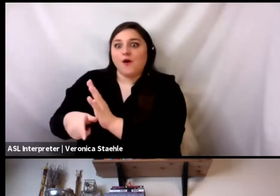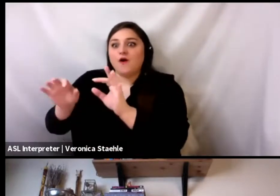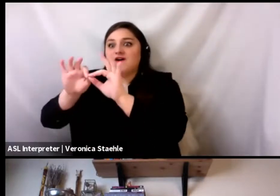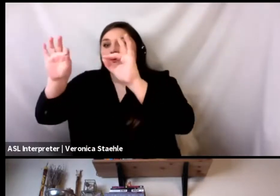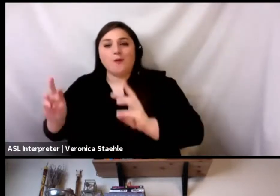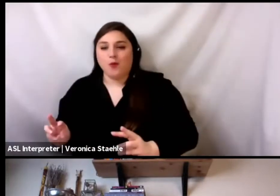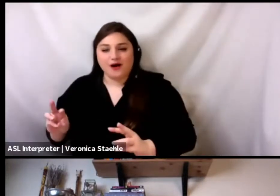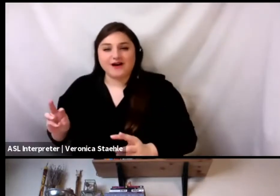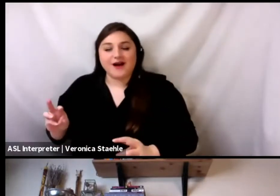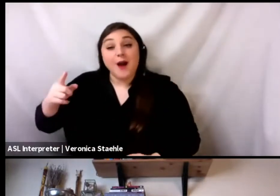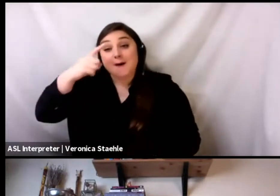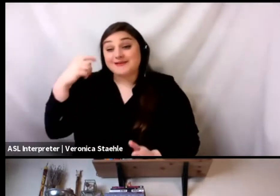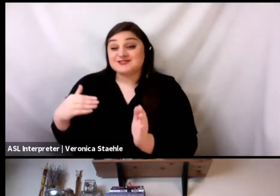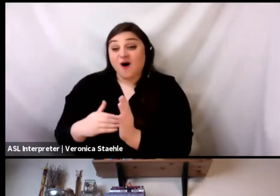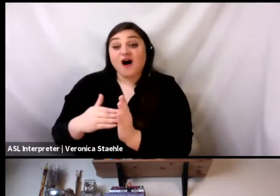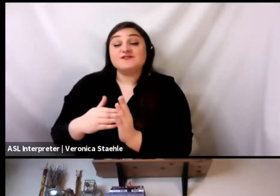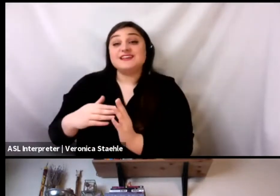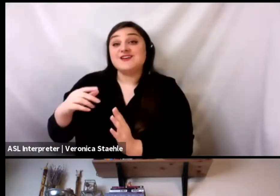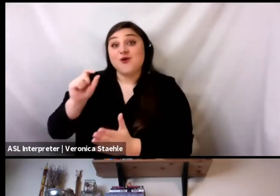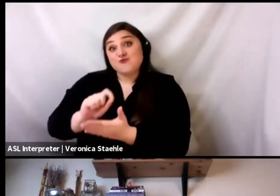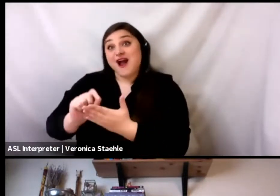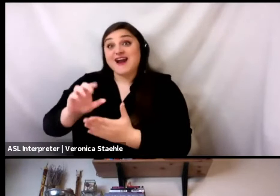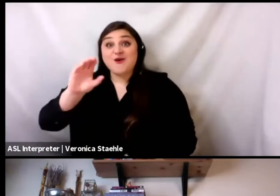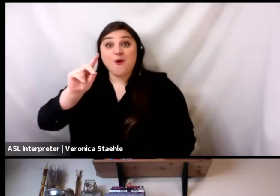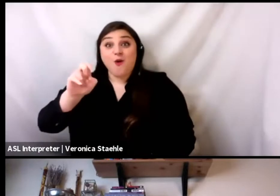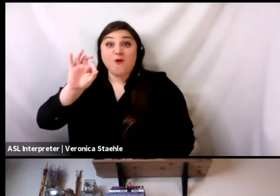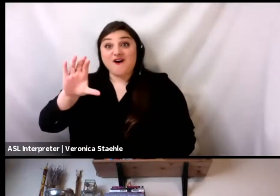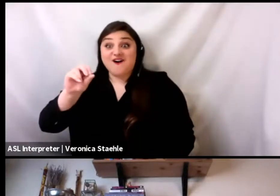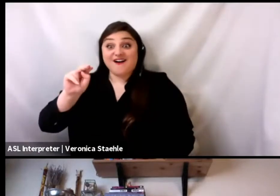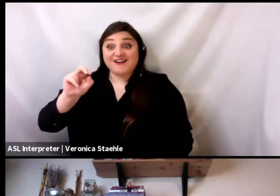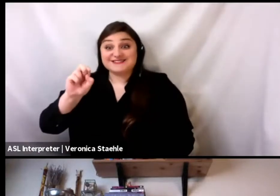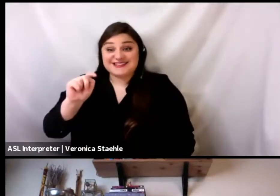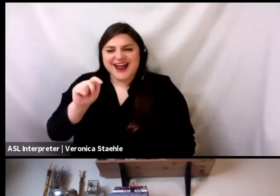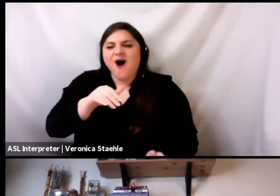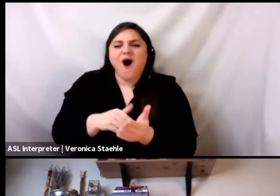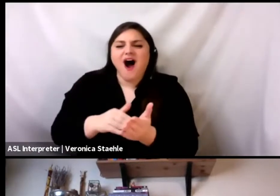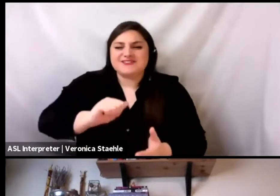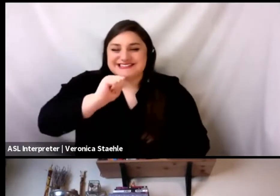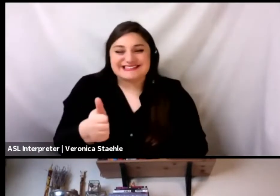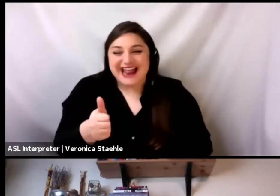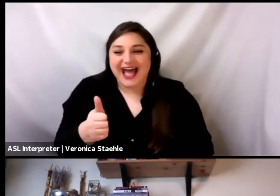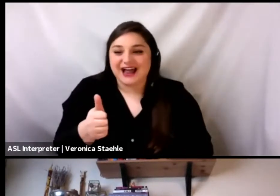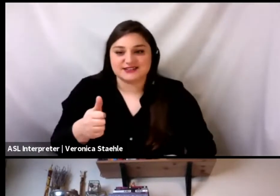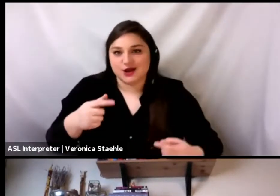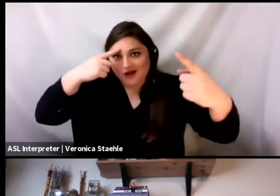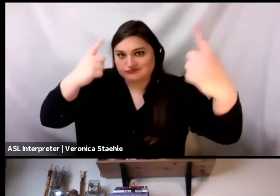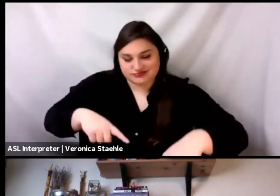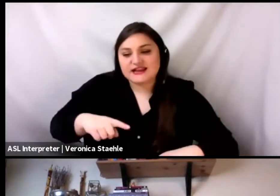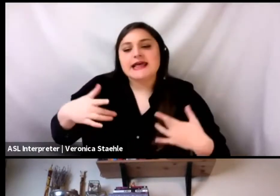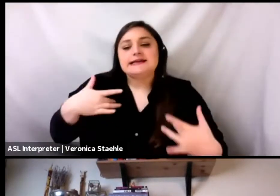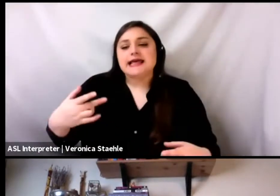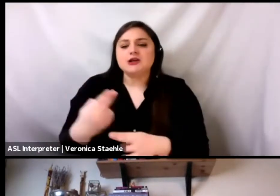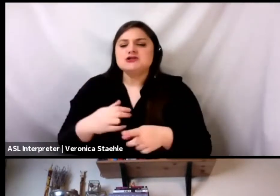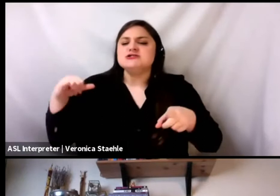are extremely unconsentful when it comes to like, throwing in a lot of legal languages that most people are not going to read